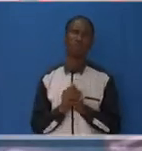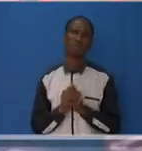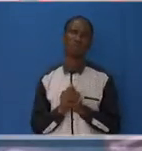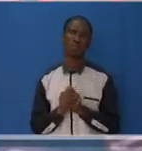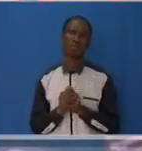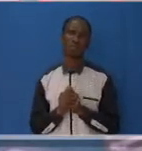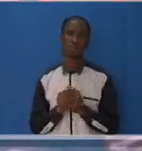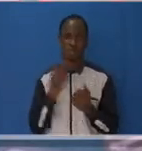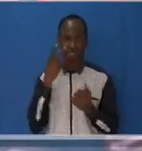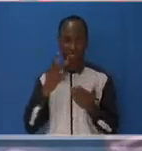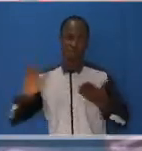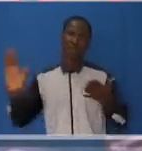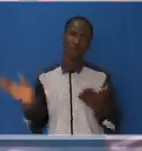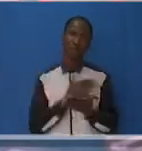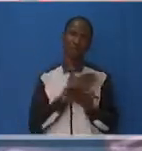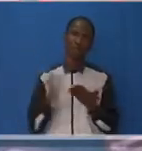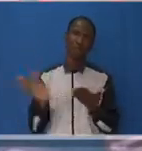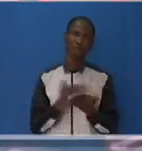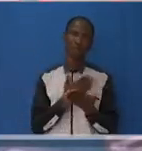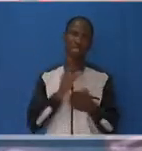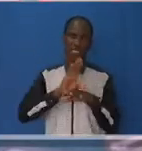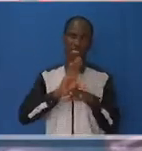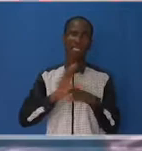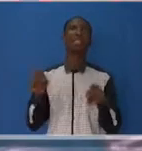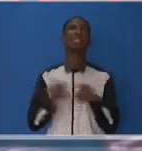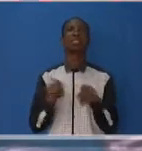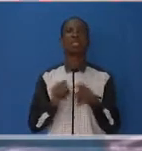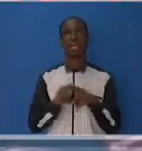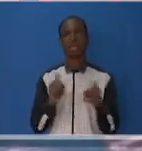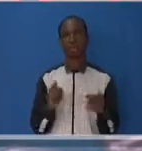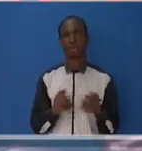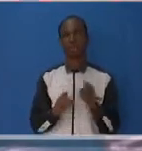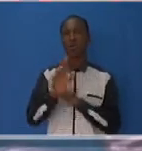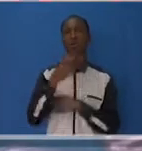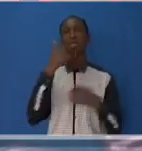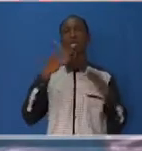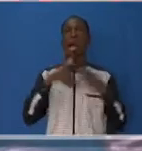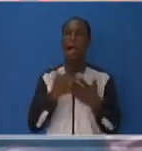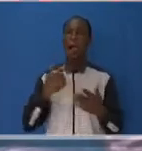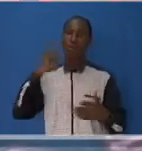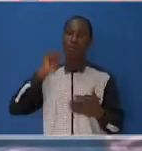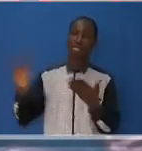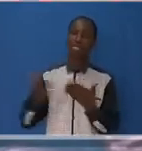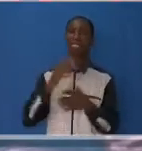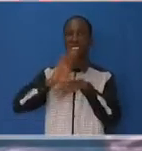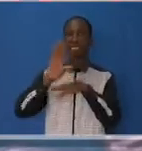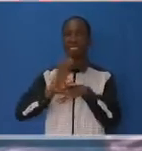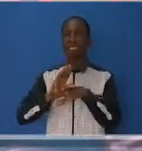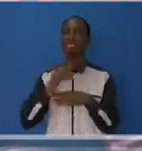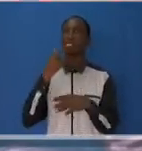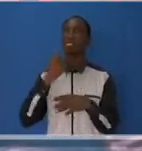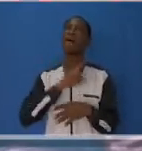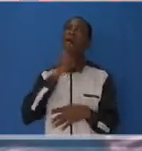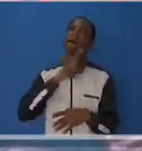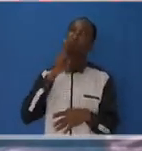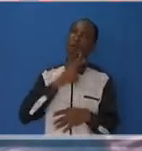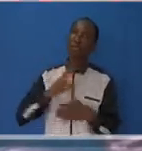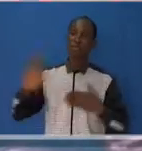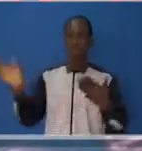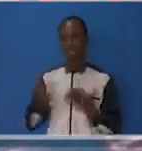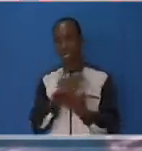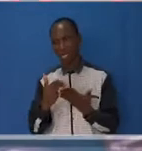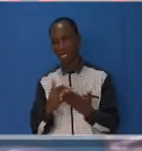Yankopon asɛm a ɛfa ɛnwomto ho wɔ Kristosom mu nnɛ waka ɔse yɛmfa yɛ ano fafa ɛna ɛntodwom ɔse yɛmfa yɛ ano fafa ɛnkasa